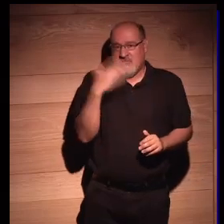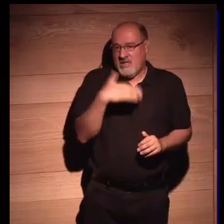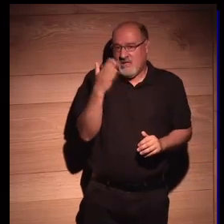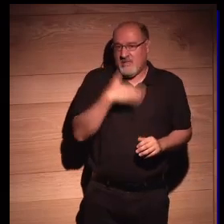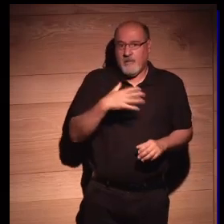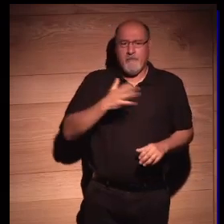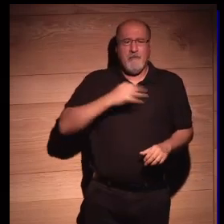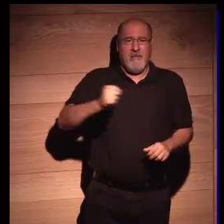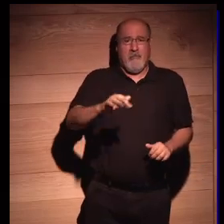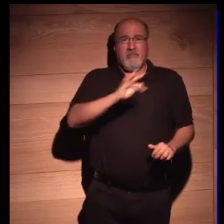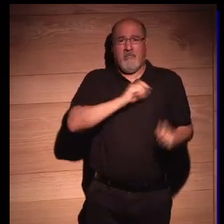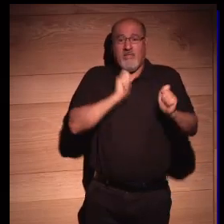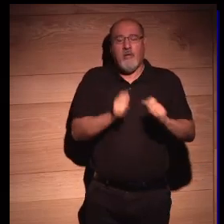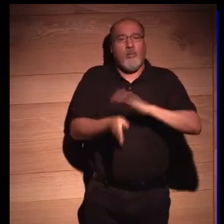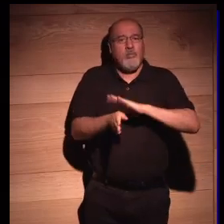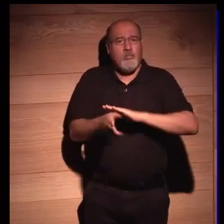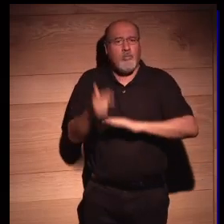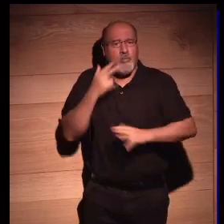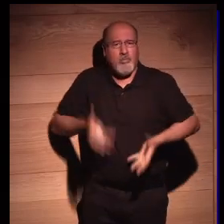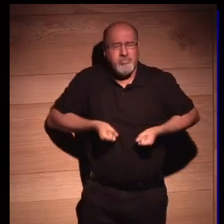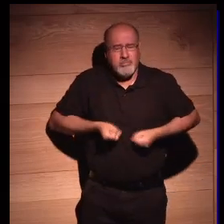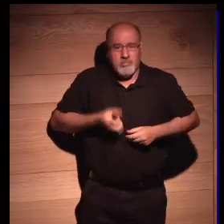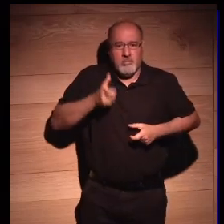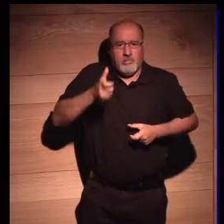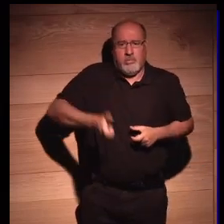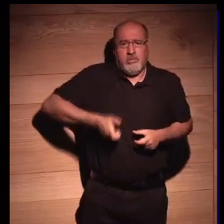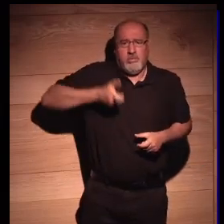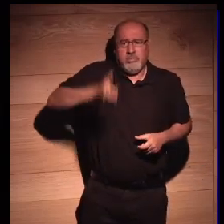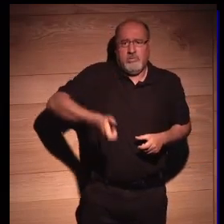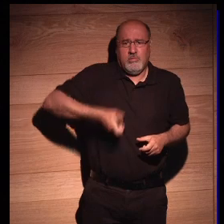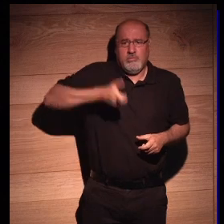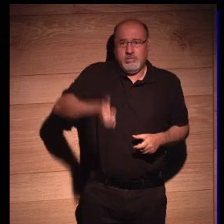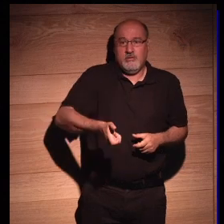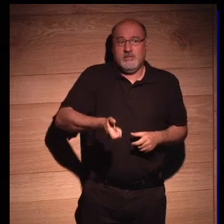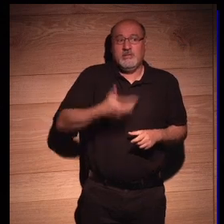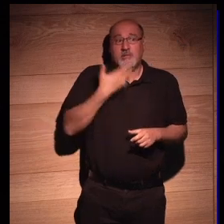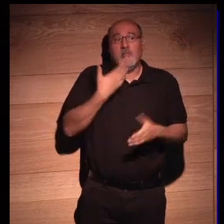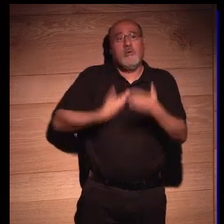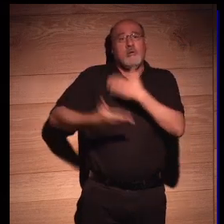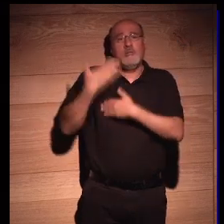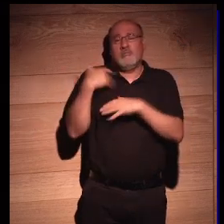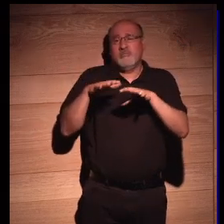scarce, as if the prize of the brave ones was to continue to be afraid.